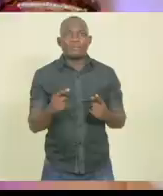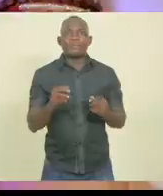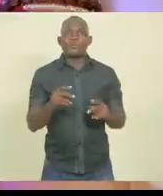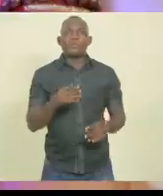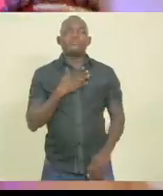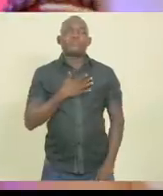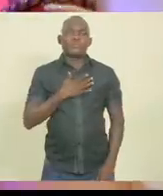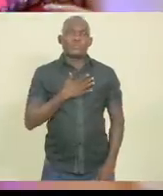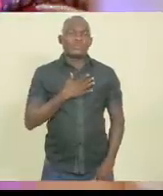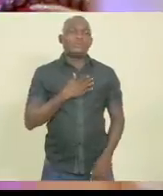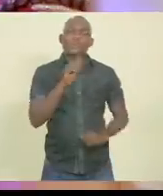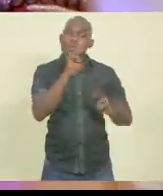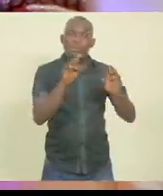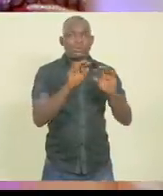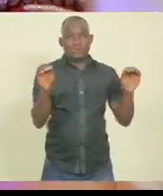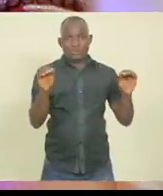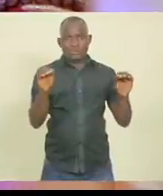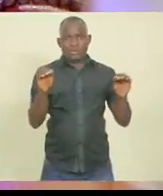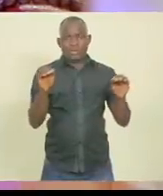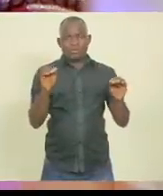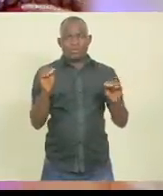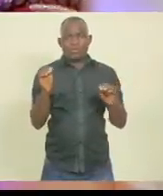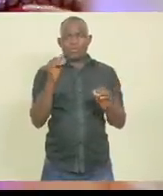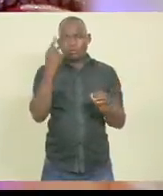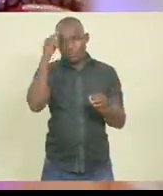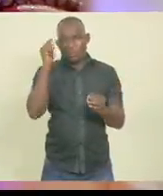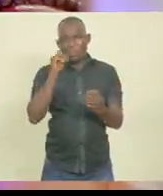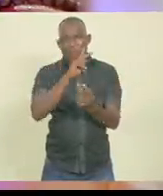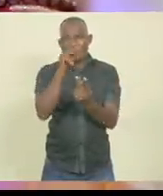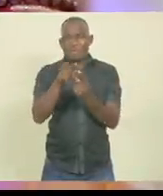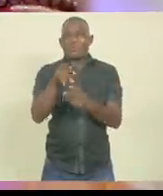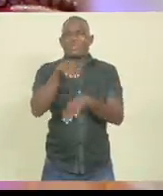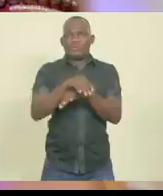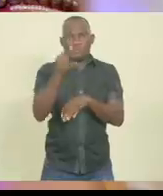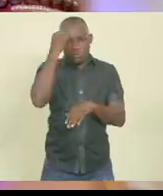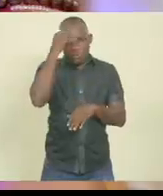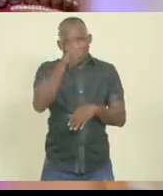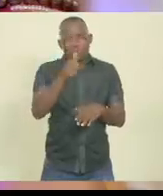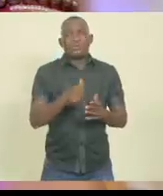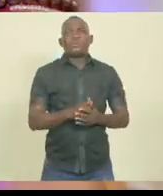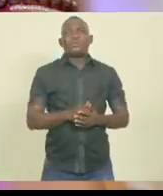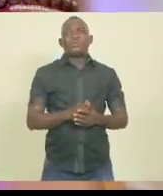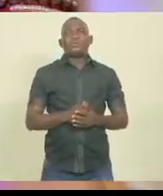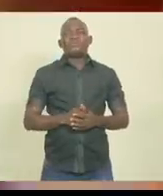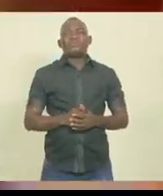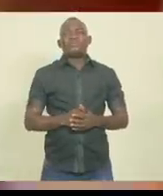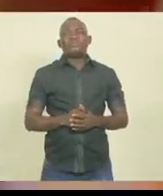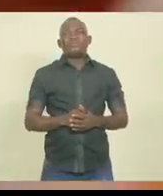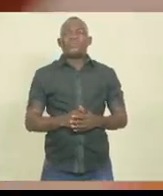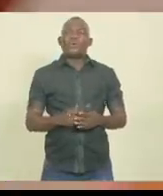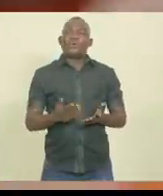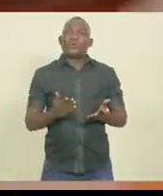You just know how to ruin an otherwise perfect evening. You know why I stand at it. I know, I